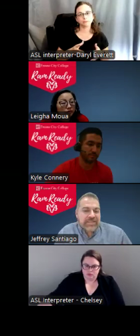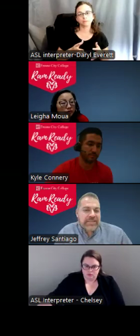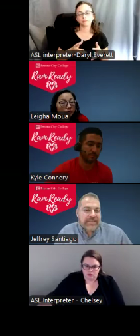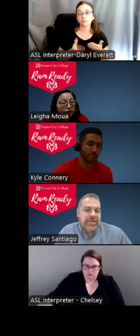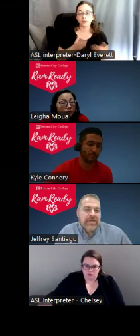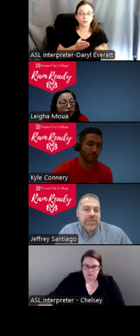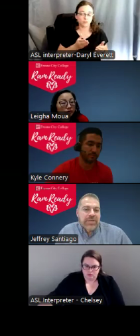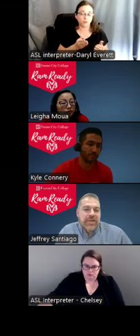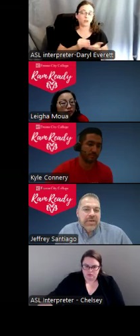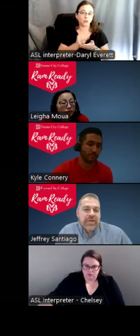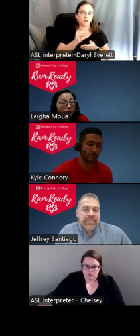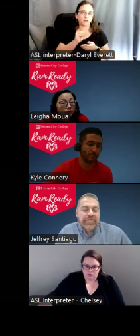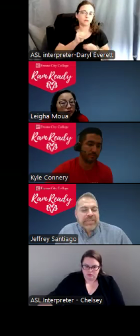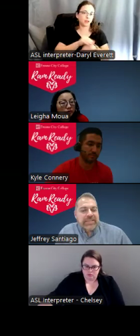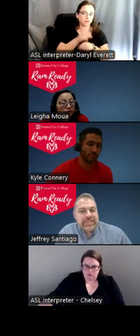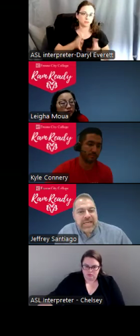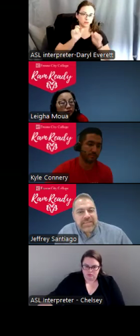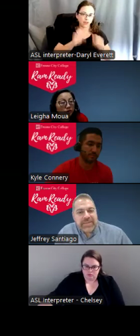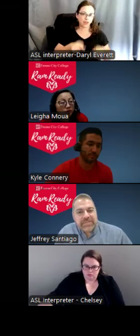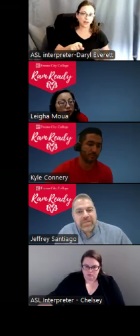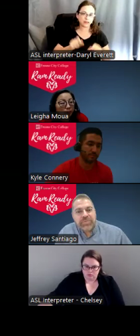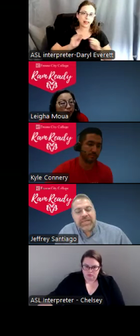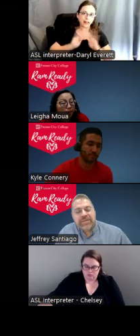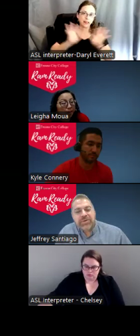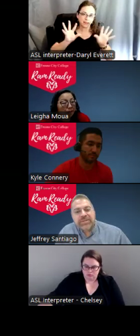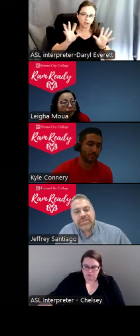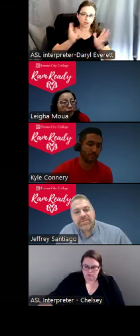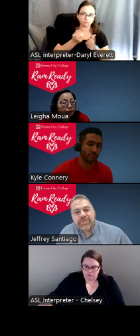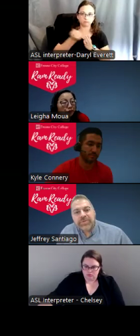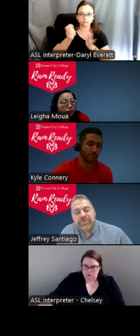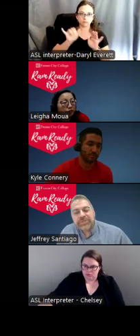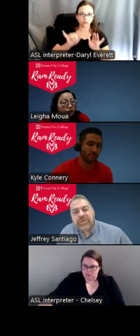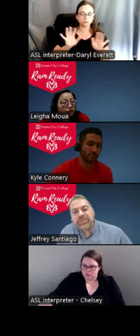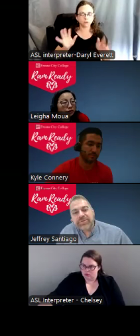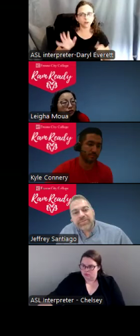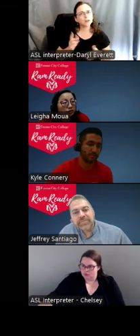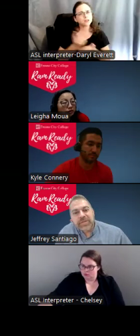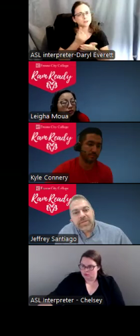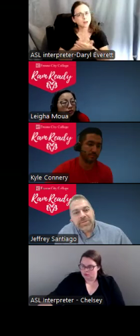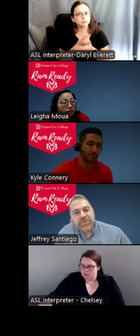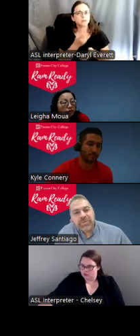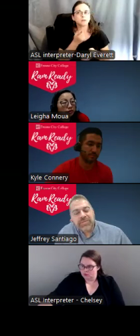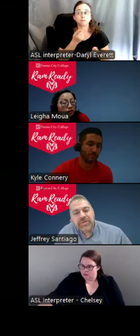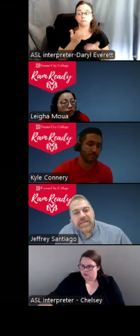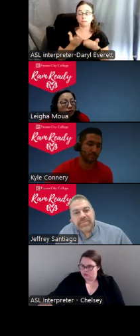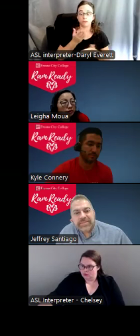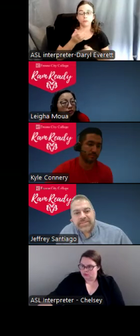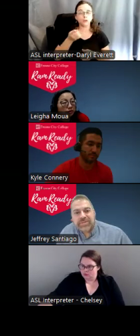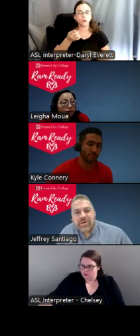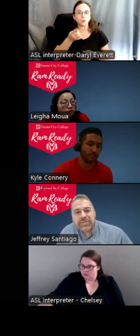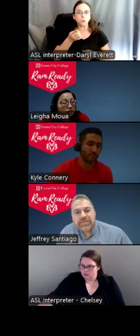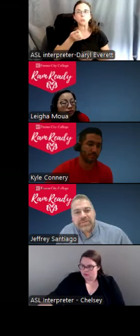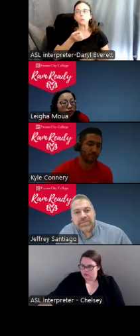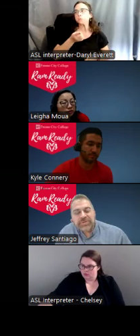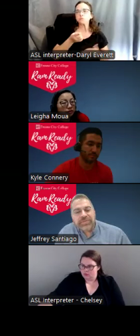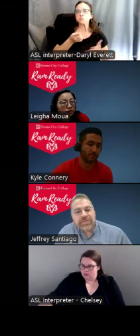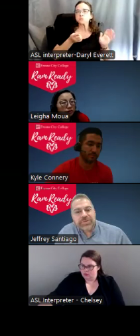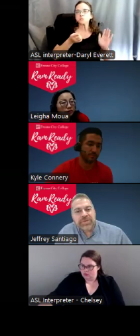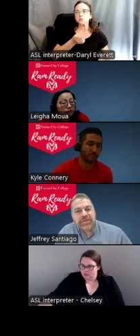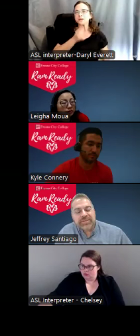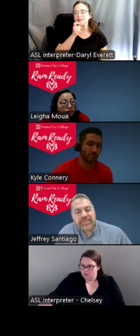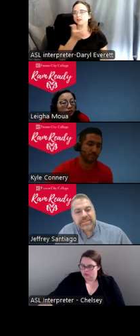your classes, if you're missing assignments, we get notices from your instructors through one of our databases. It's called it's